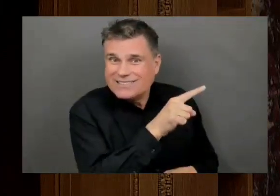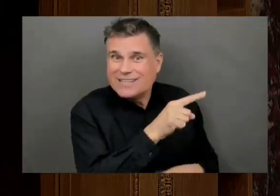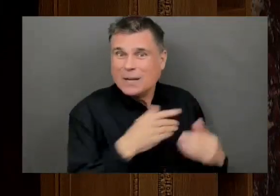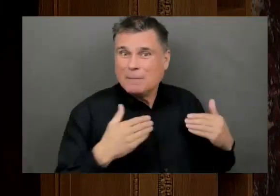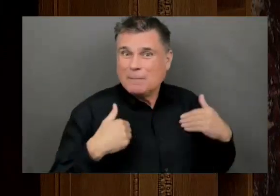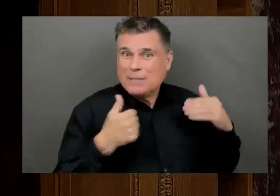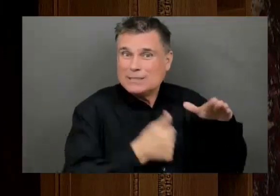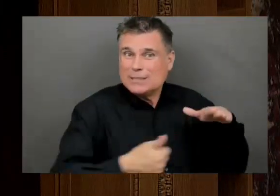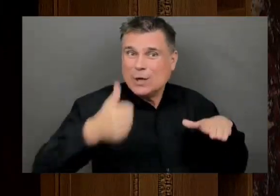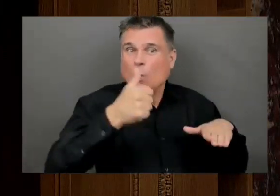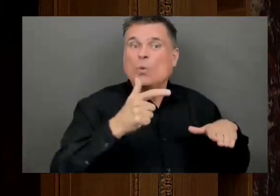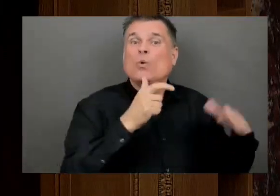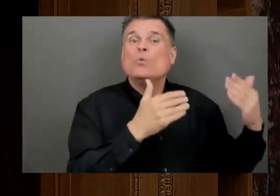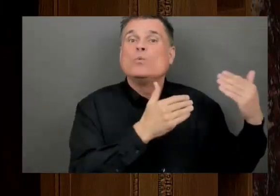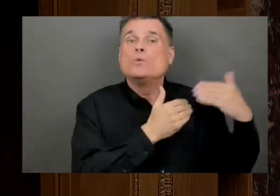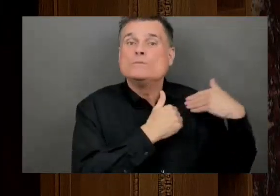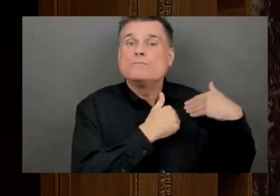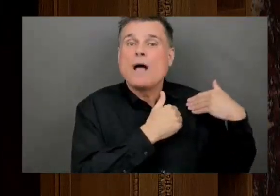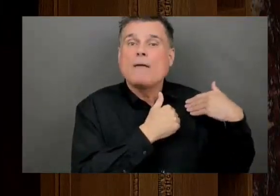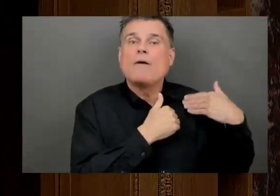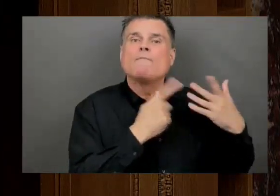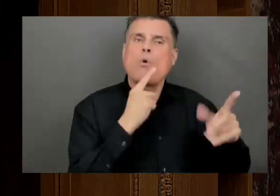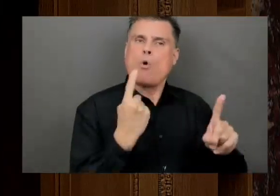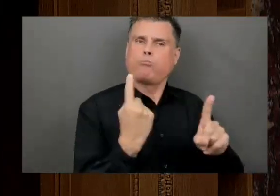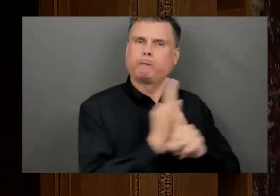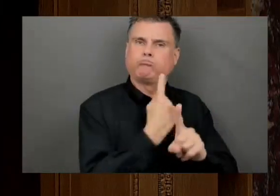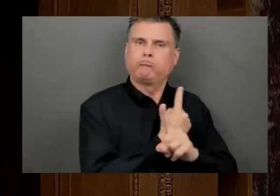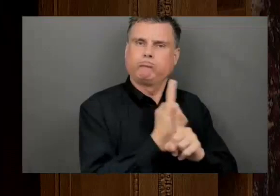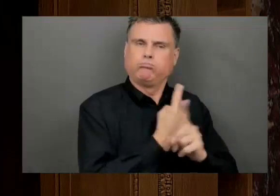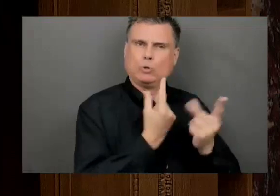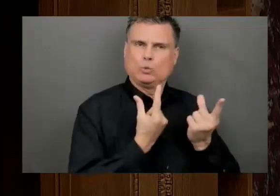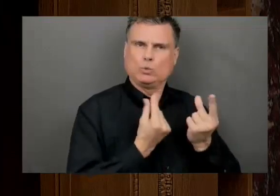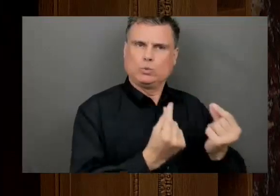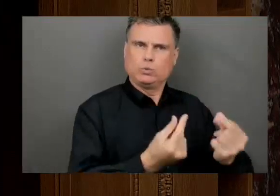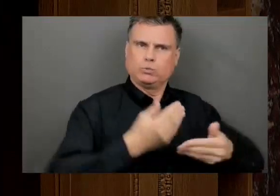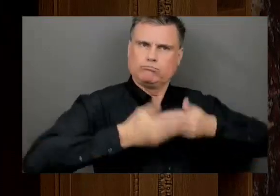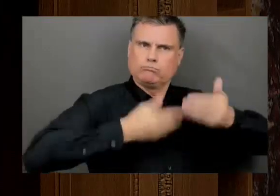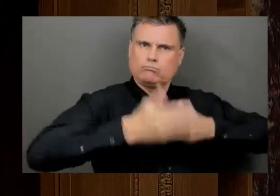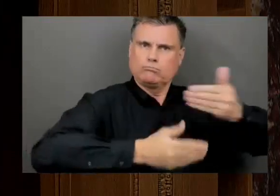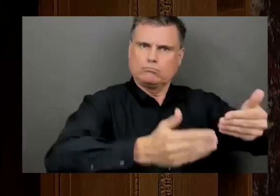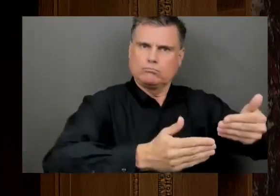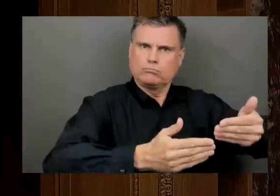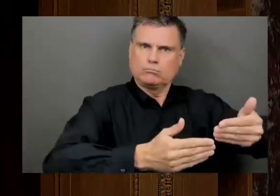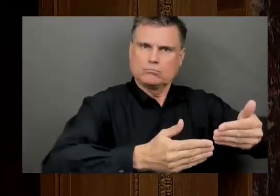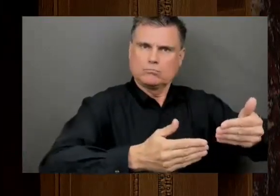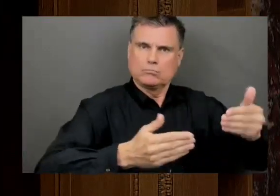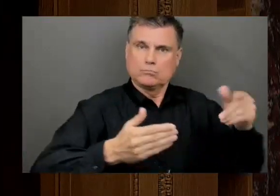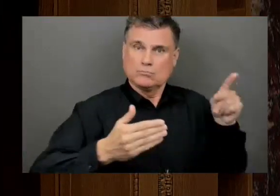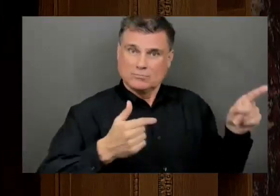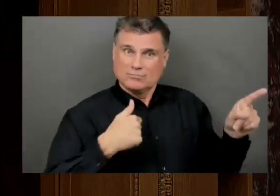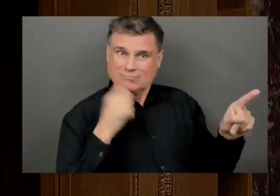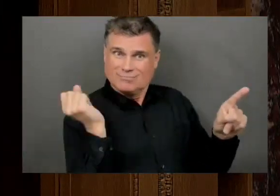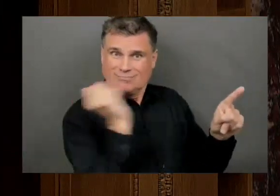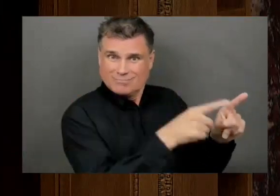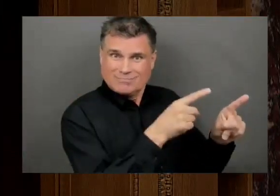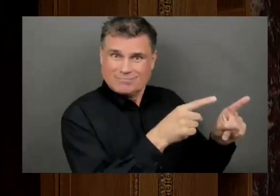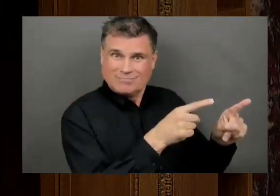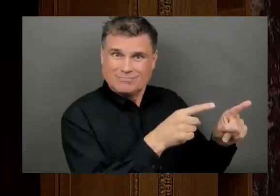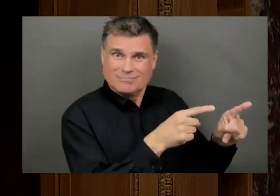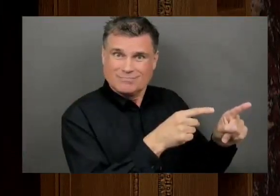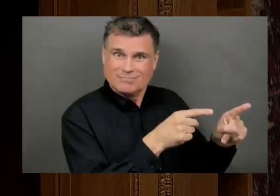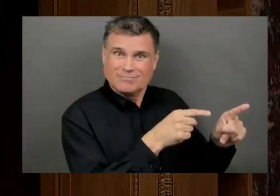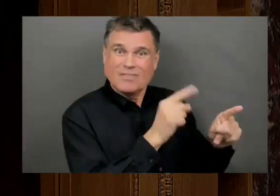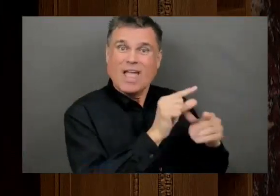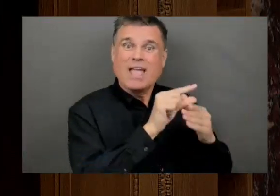the administration of justice, and the government House Leader points to the very minister whose conduct is being called into